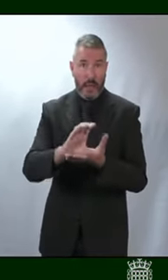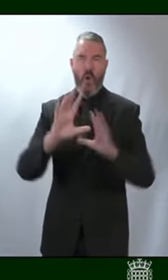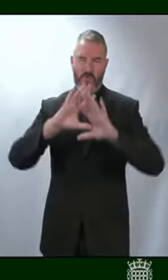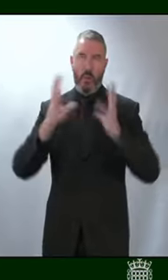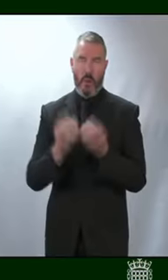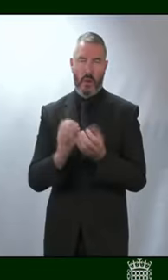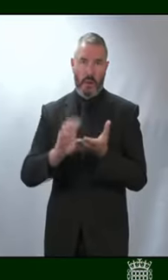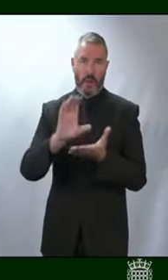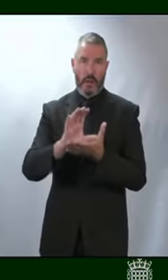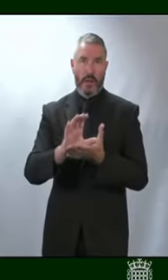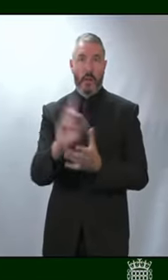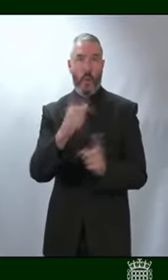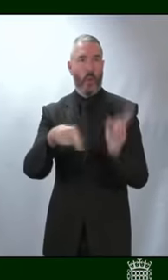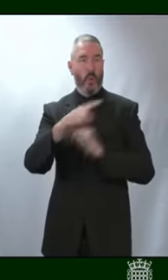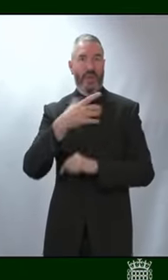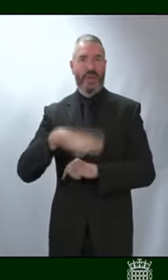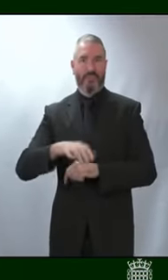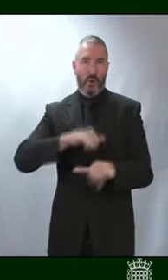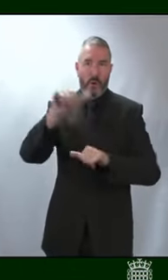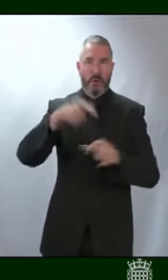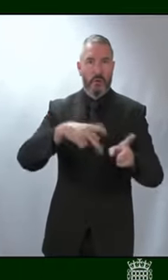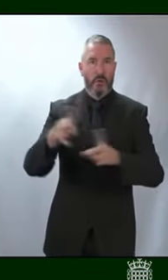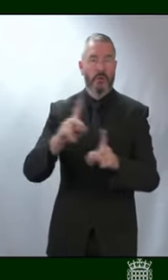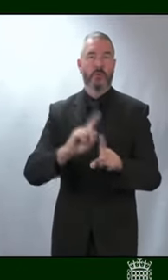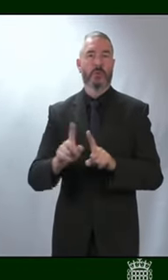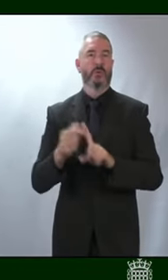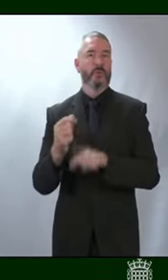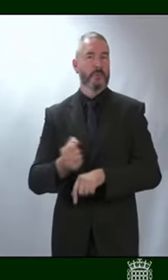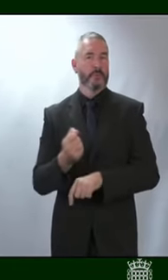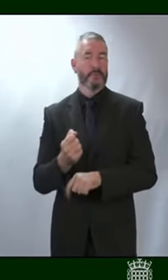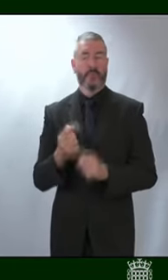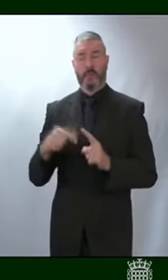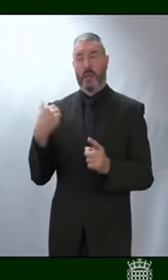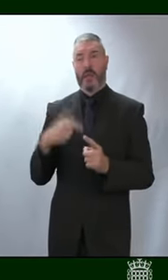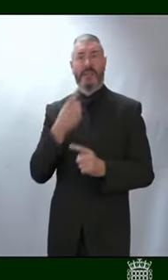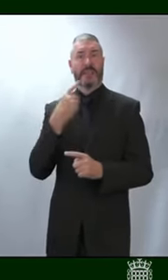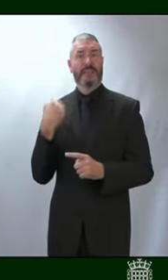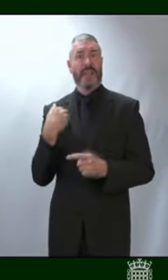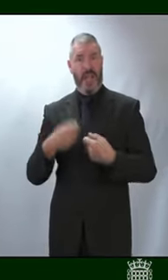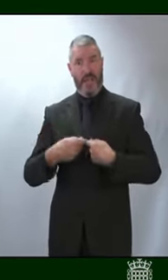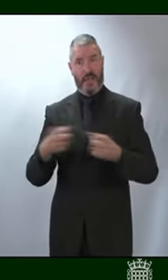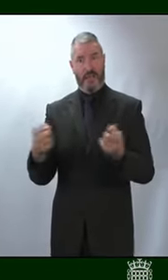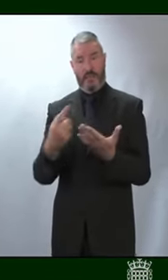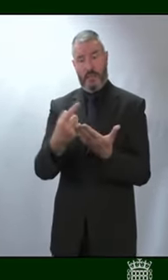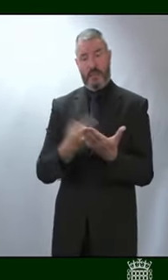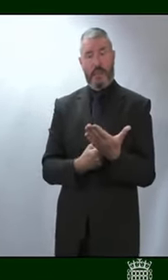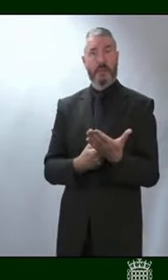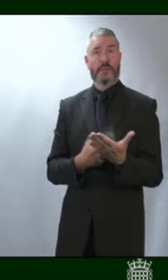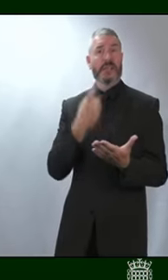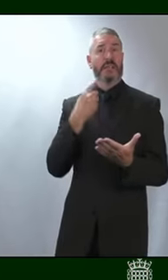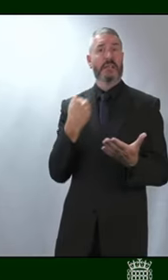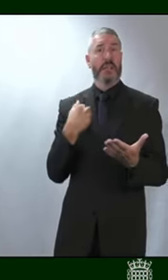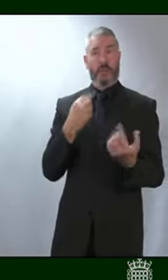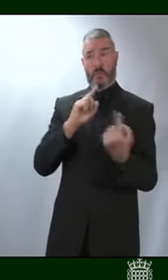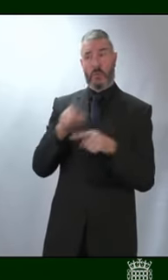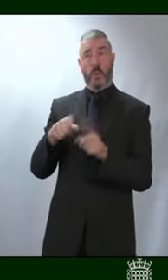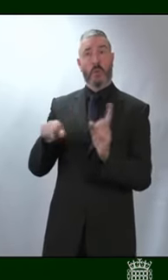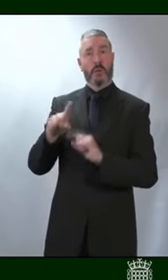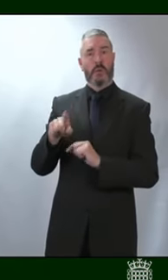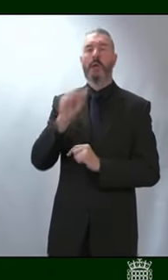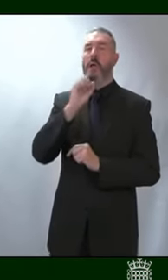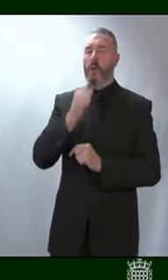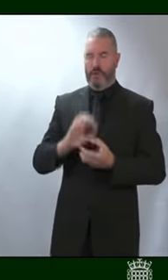in infrastructure. And what I can tell the House is, in addition to the package that I set out yesterday, as I said earlier on, as I said to the right honourable gentleman, there will be